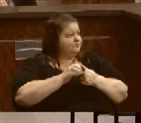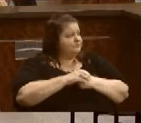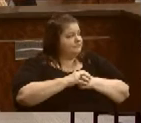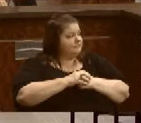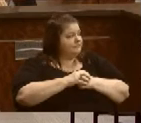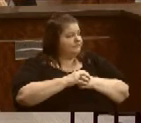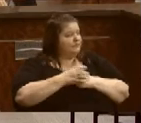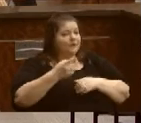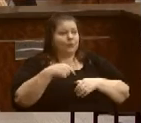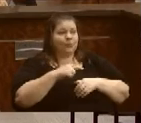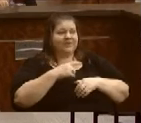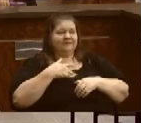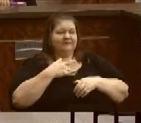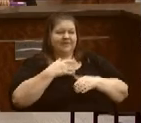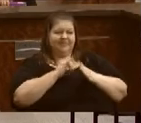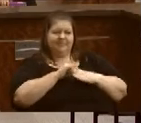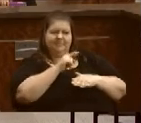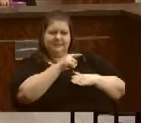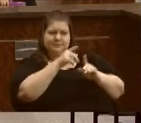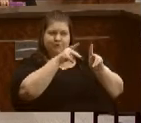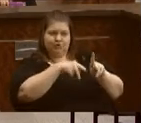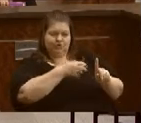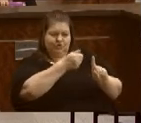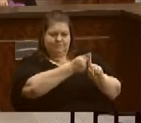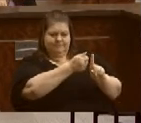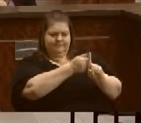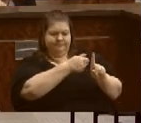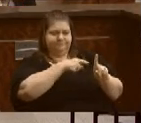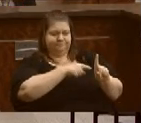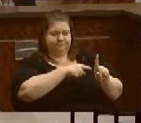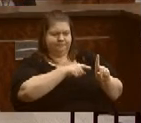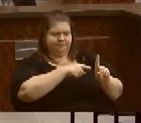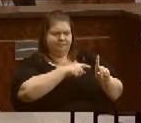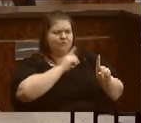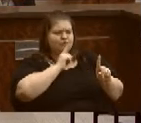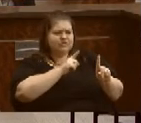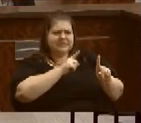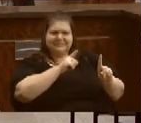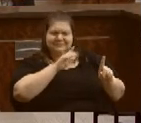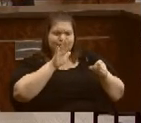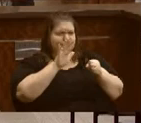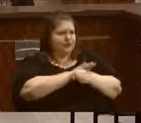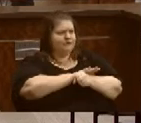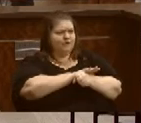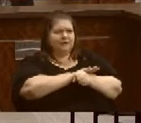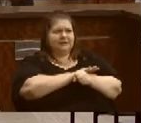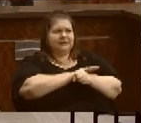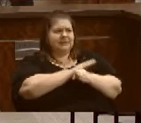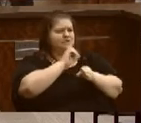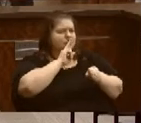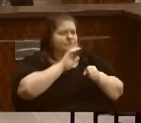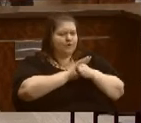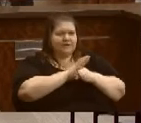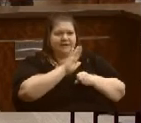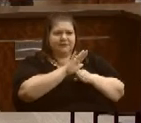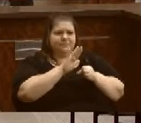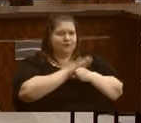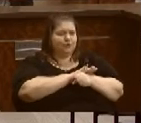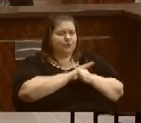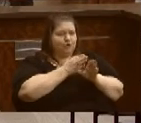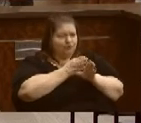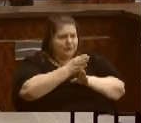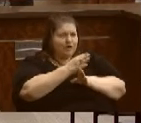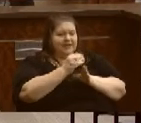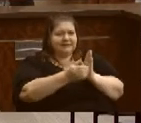We feel that this recipient has devoted his career and his skills